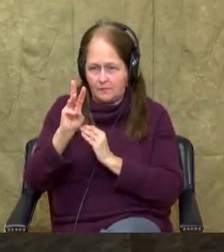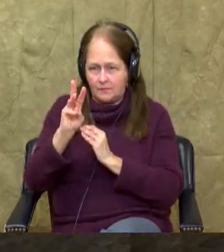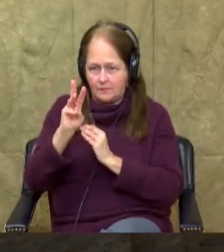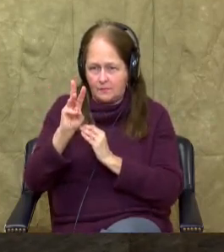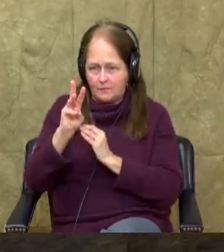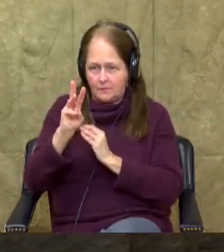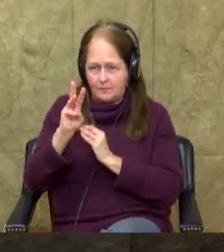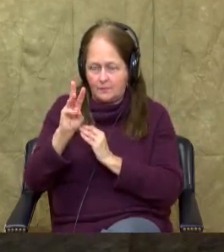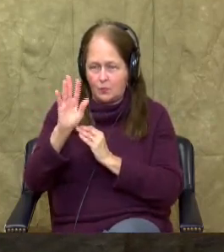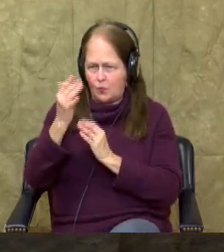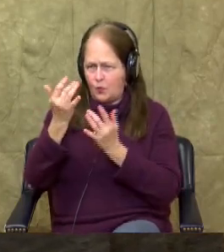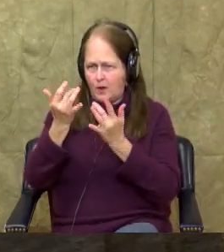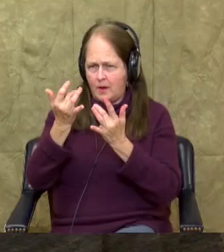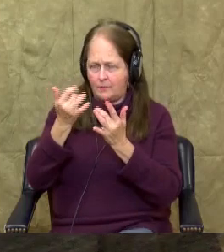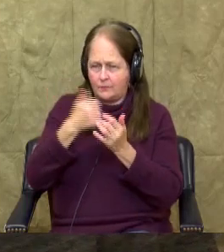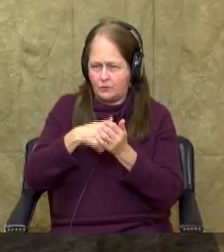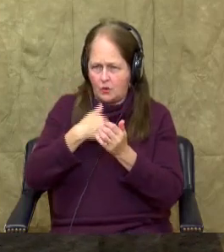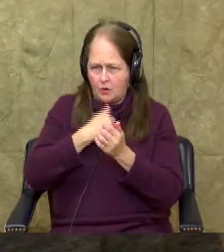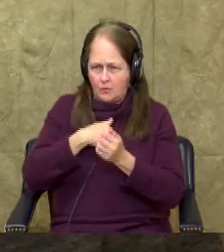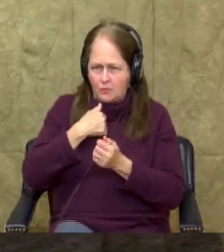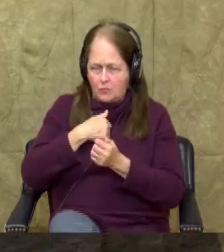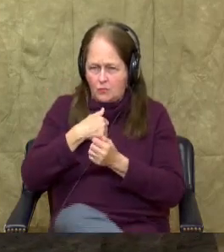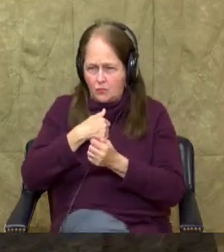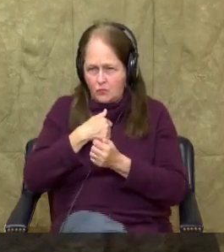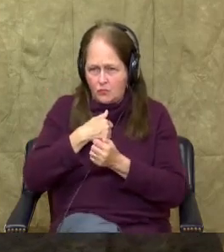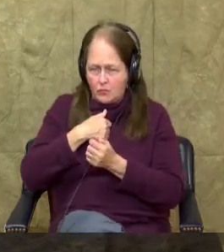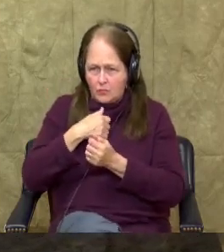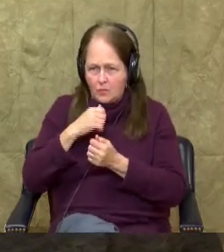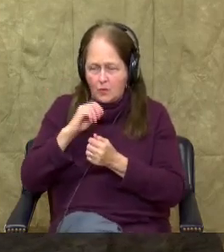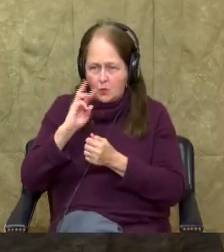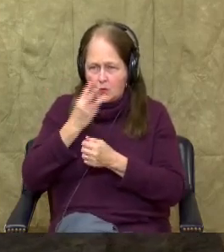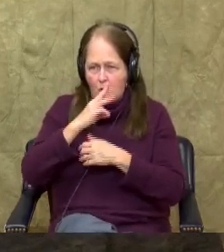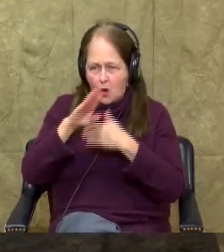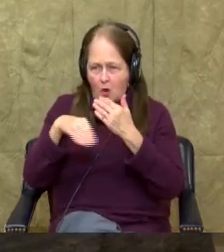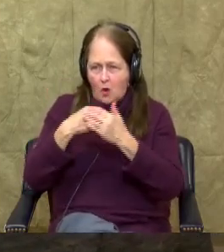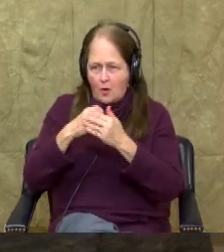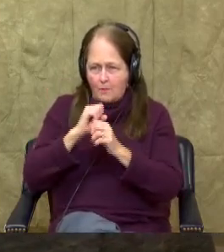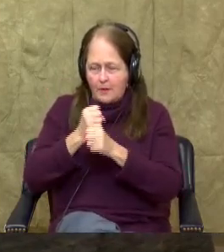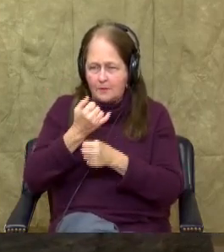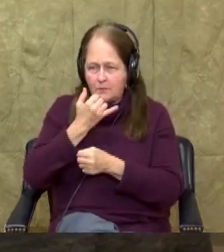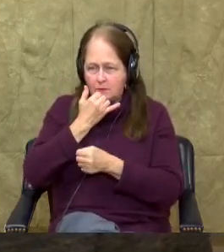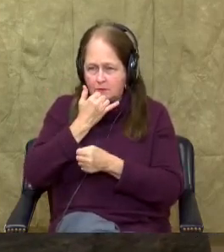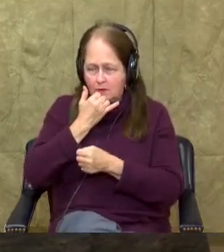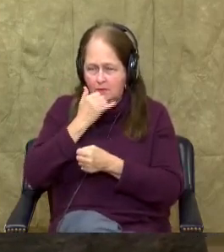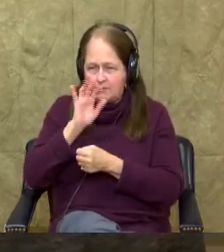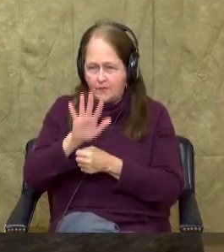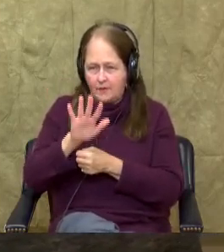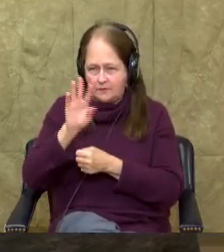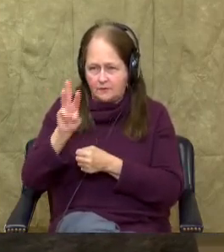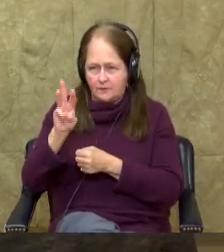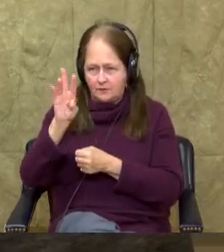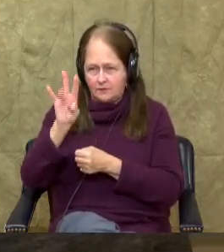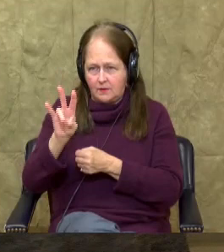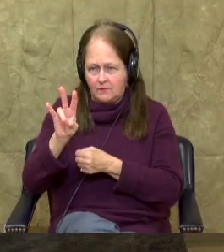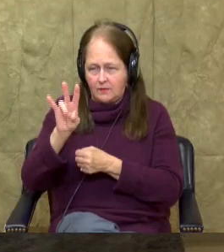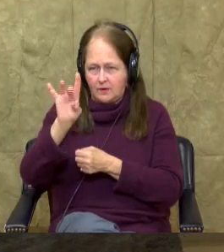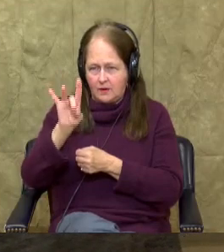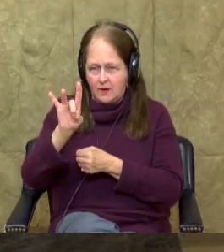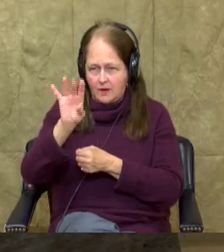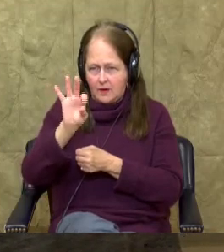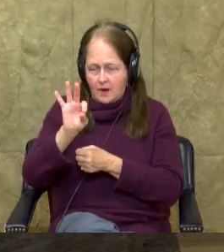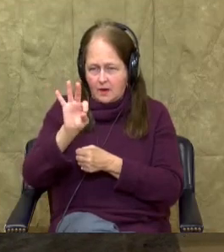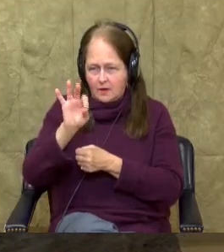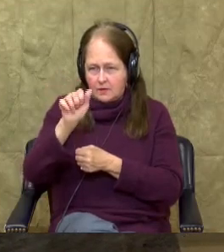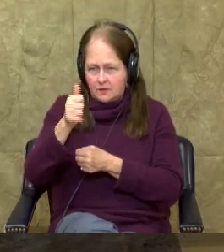Wait, let's just do this. Sorry. We all make mistakes. 5, 6, 7, 8,